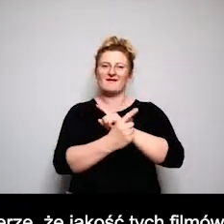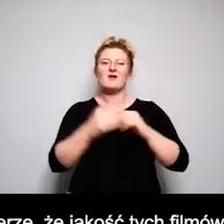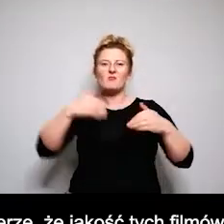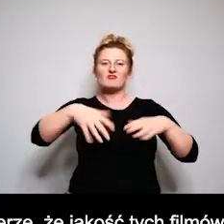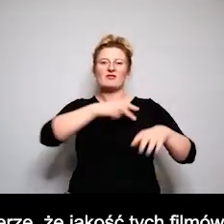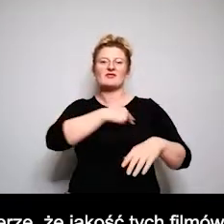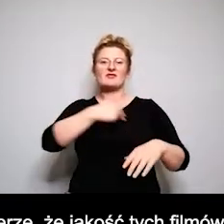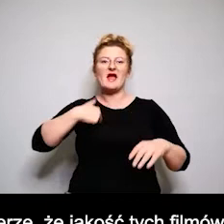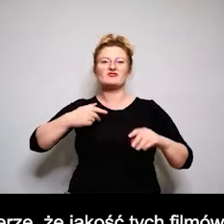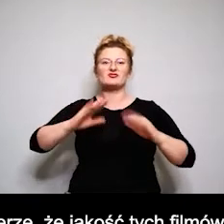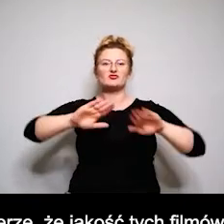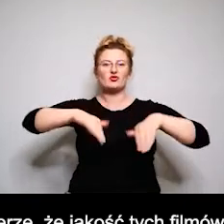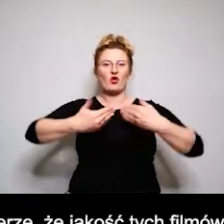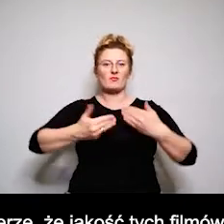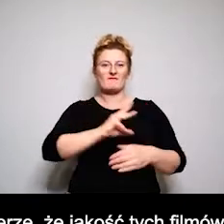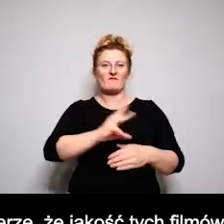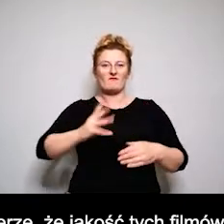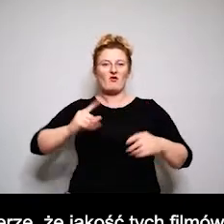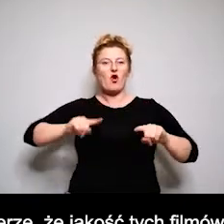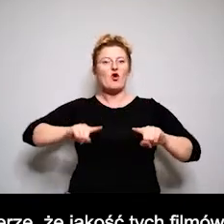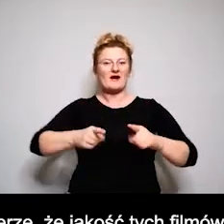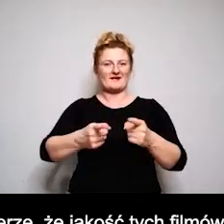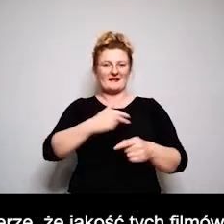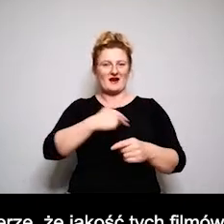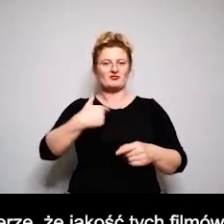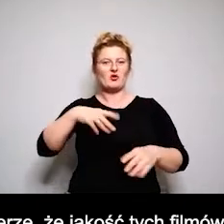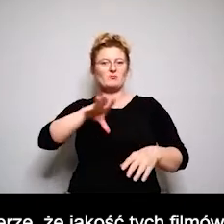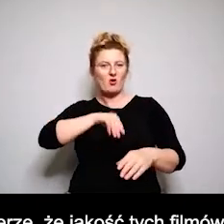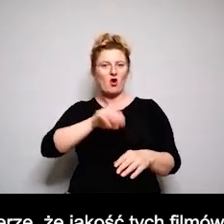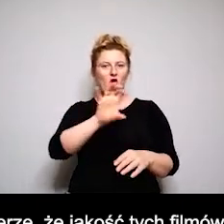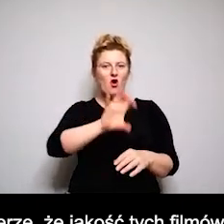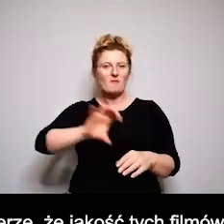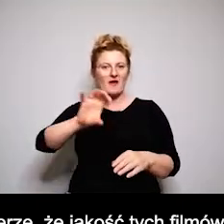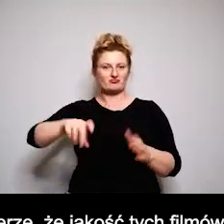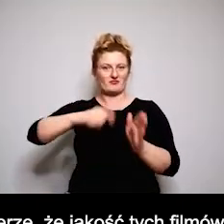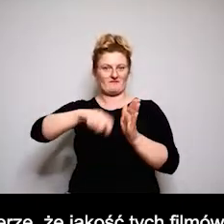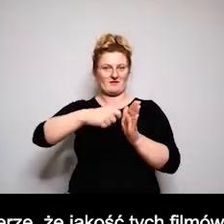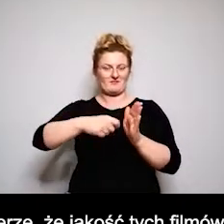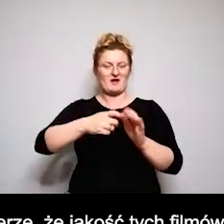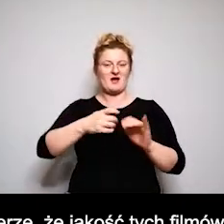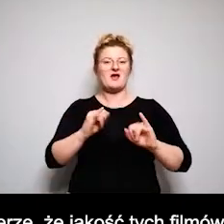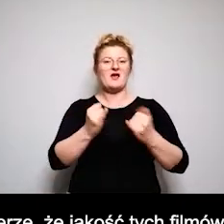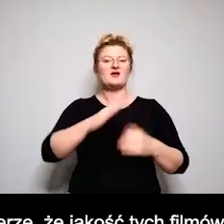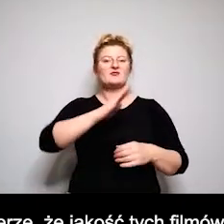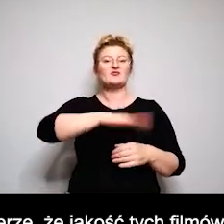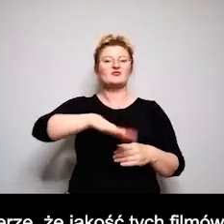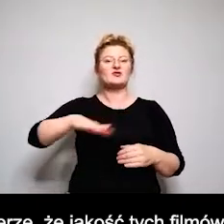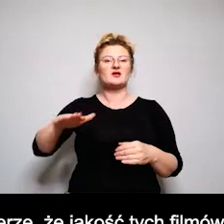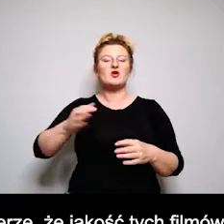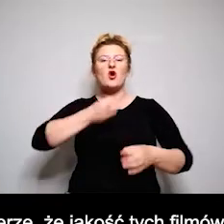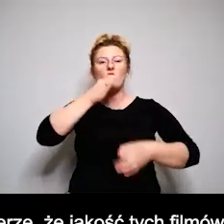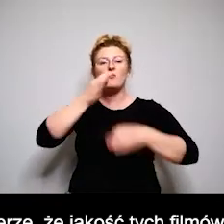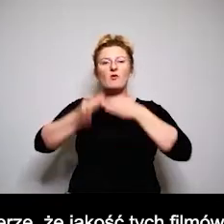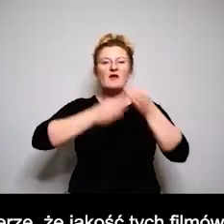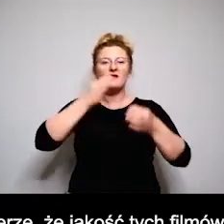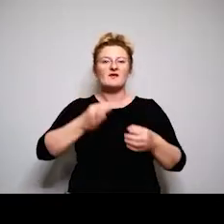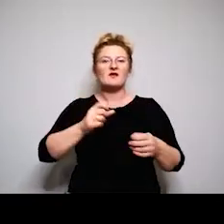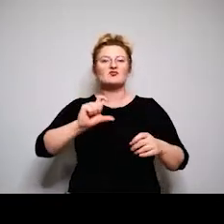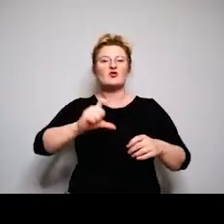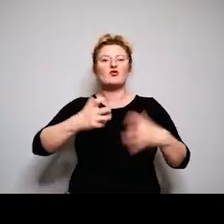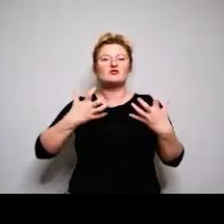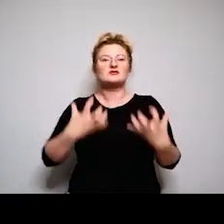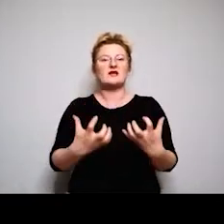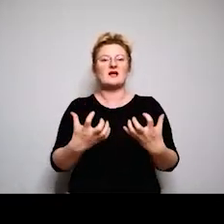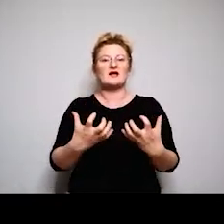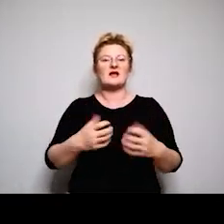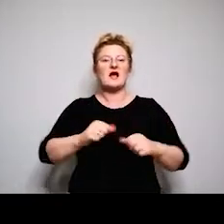still see the quality is not like the best quality because it was the first 5 years of our work. But those kind of tools